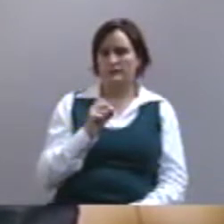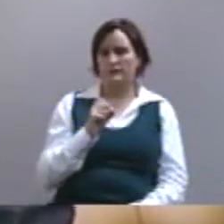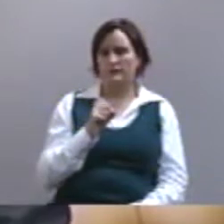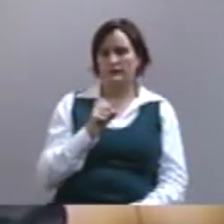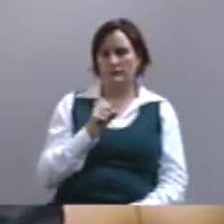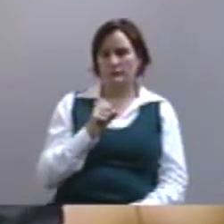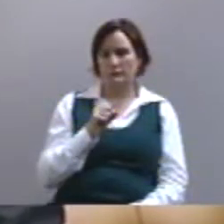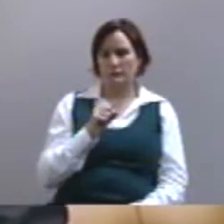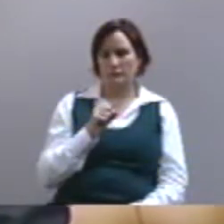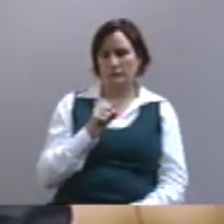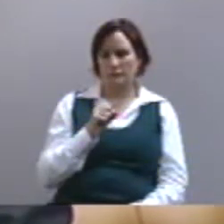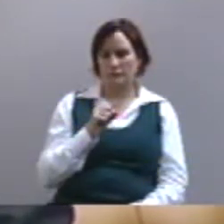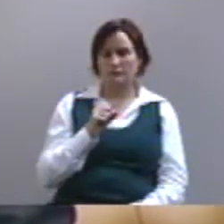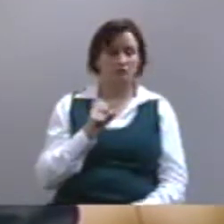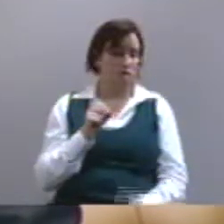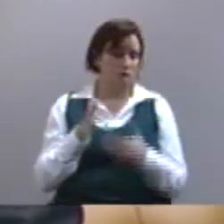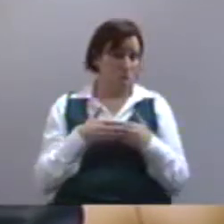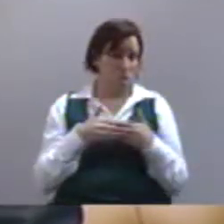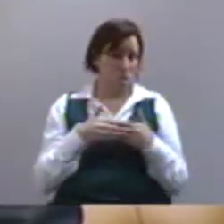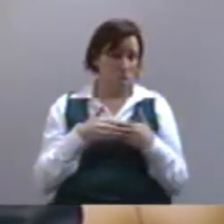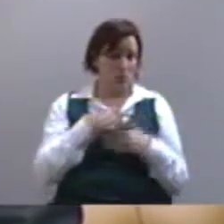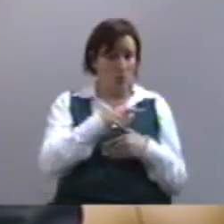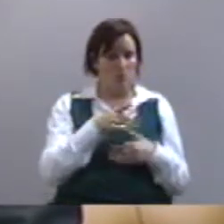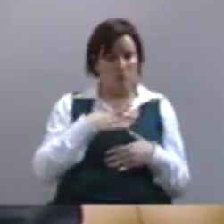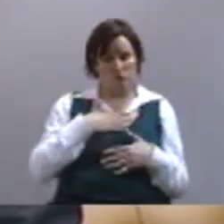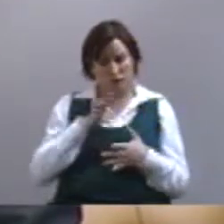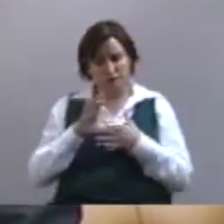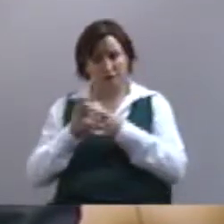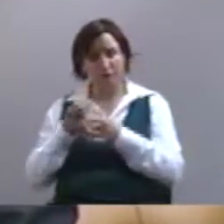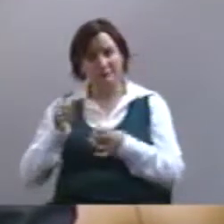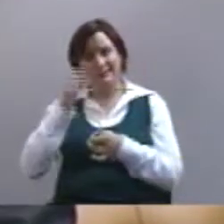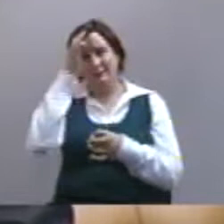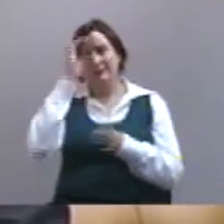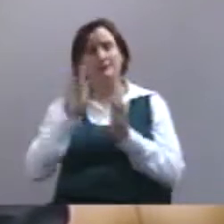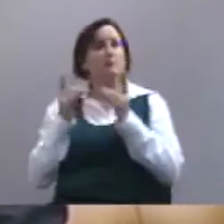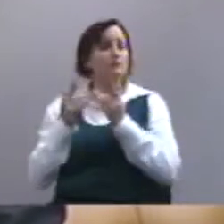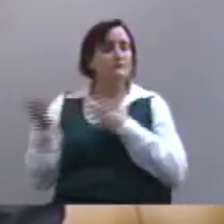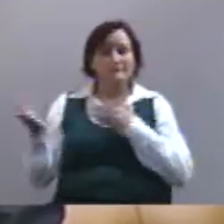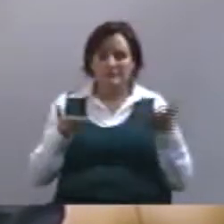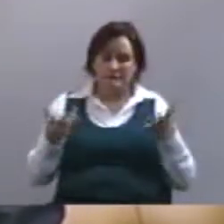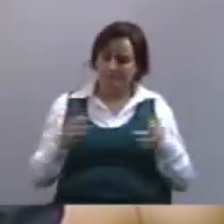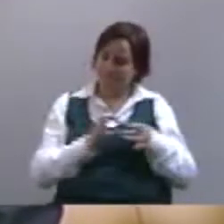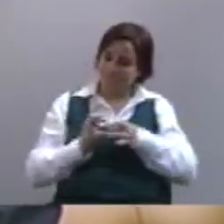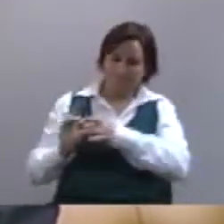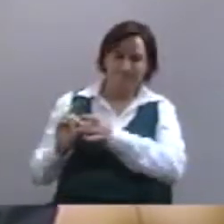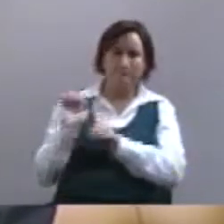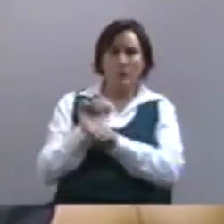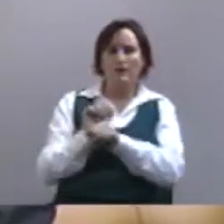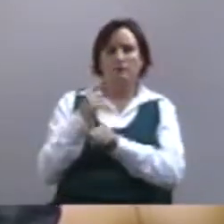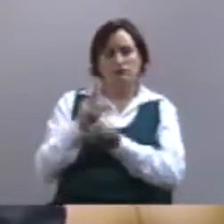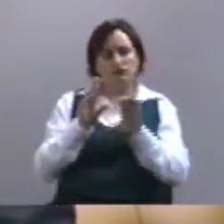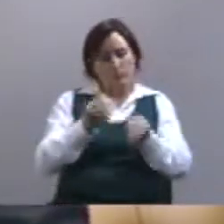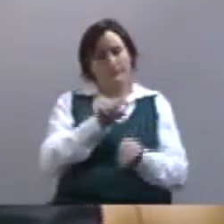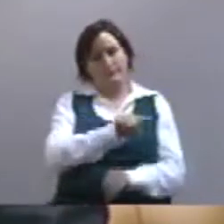taken to work with other government departments to stop and prevent the killing of police, and how will the